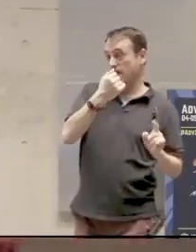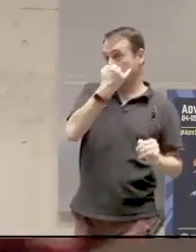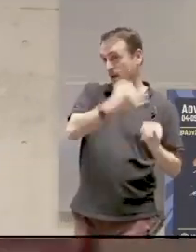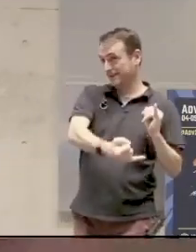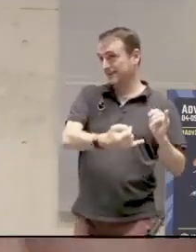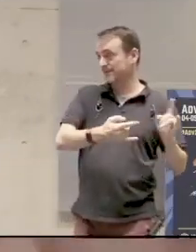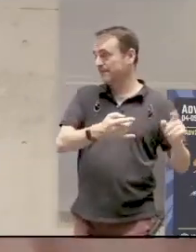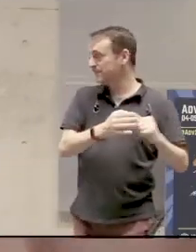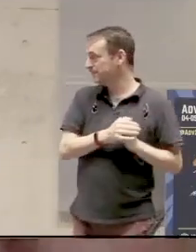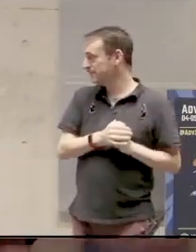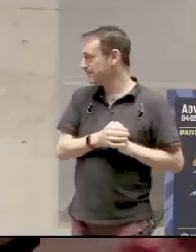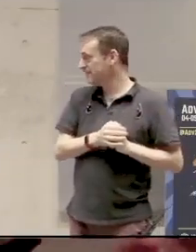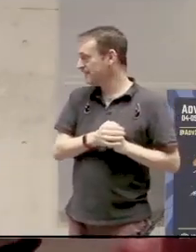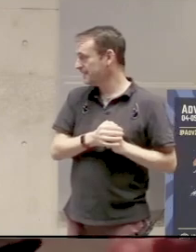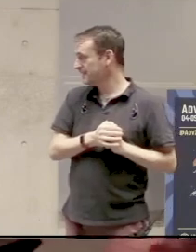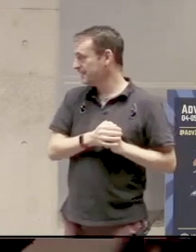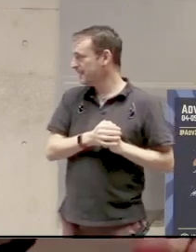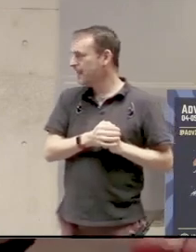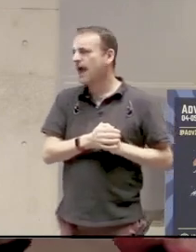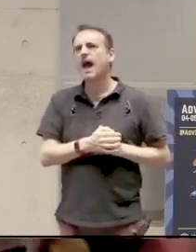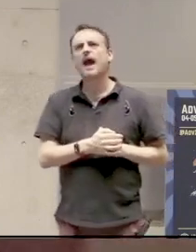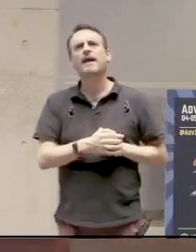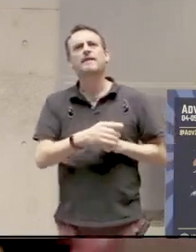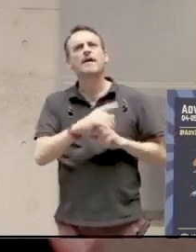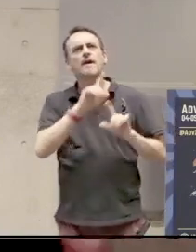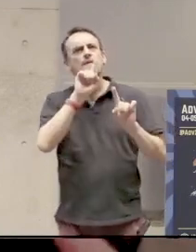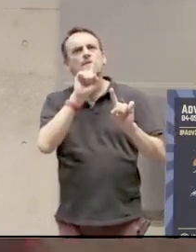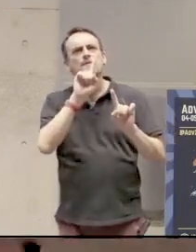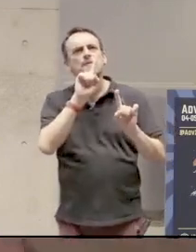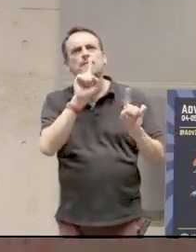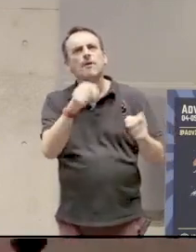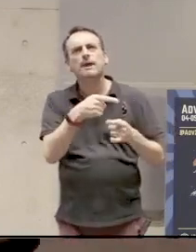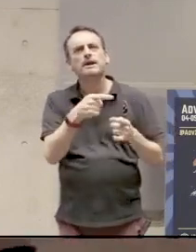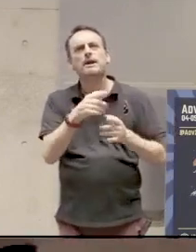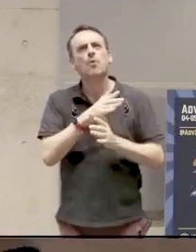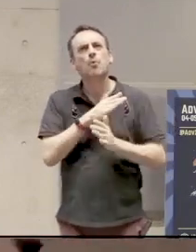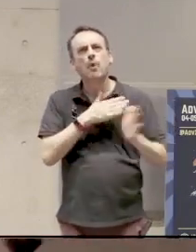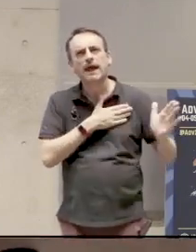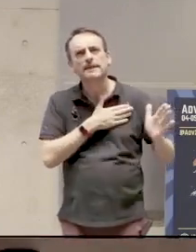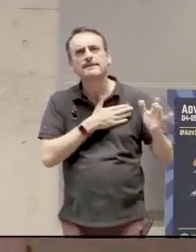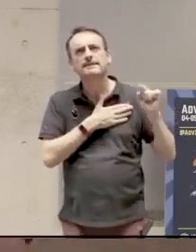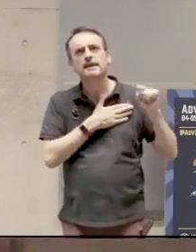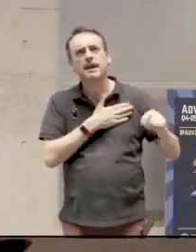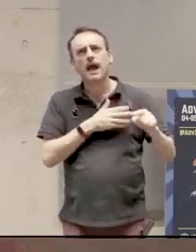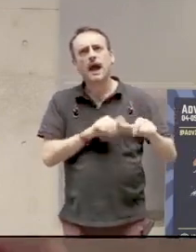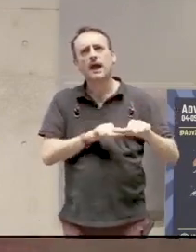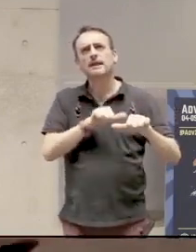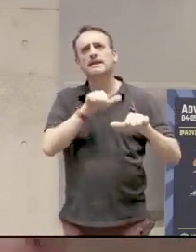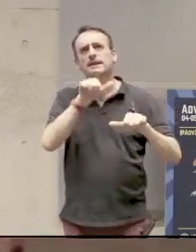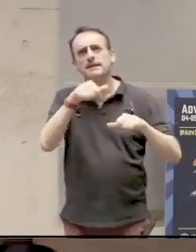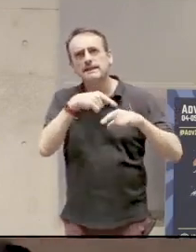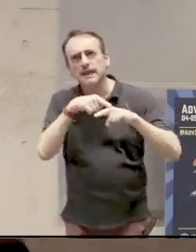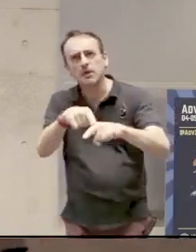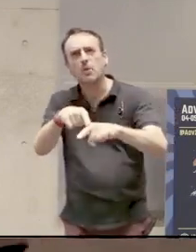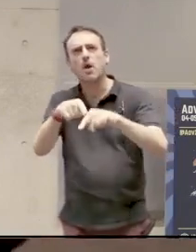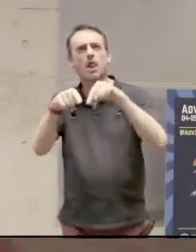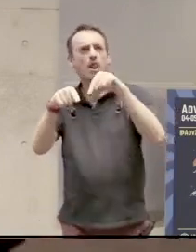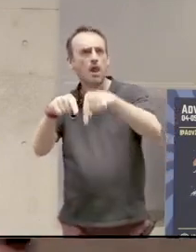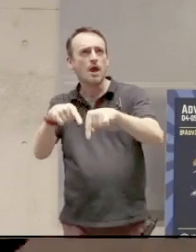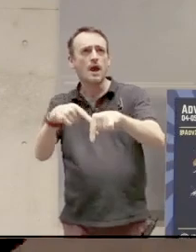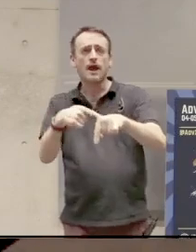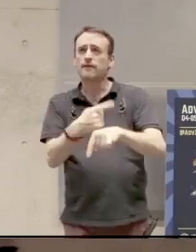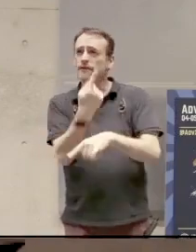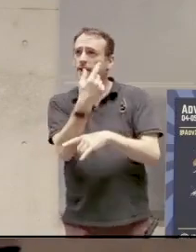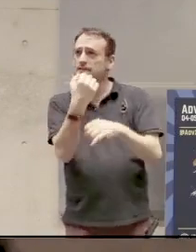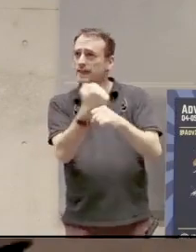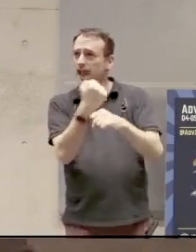you haven't played, Horizon Forbidden West is the sequel to Horizon Zero Dawn. That's correct. Which, from my point of view, they were really the first games to ask the question, what